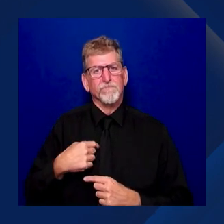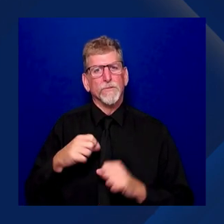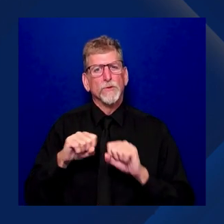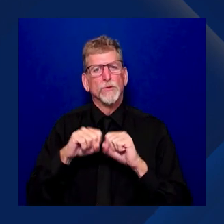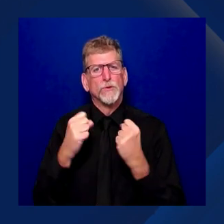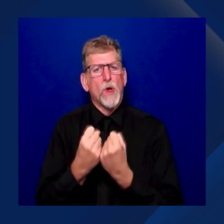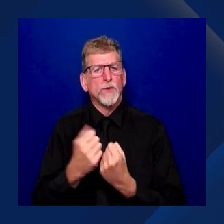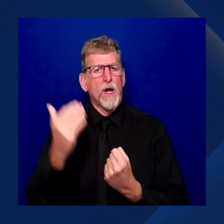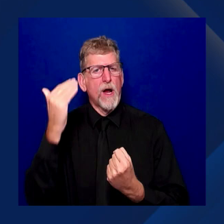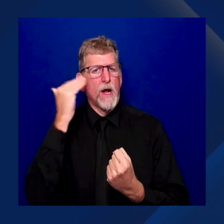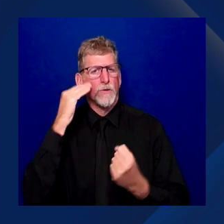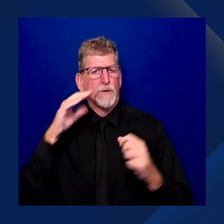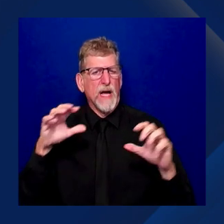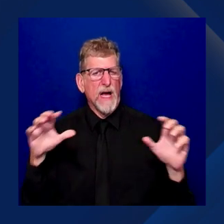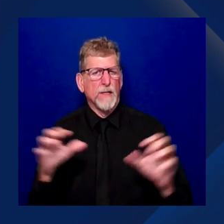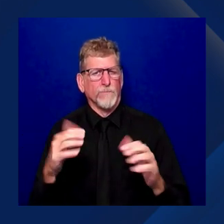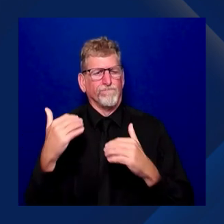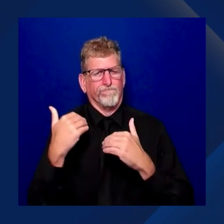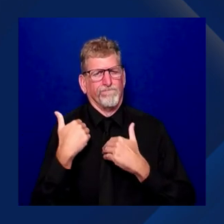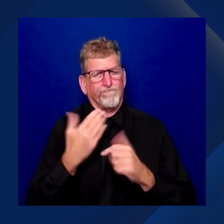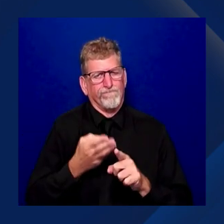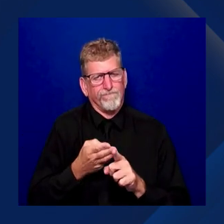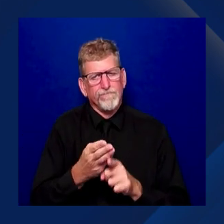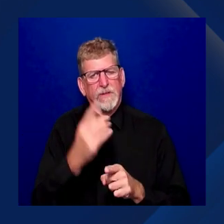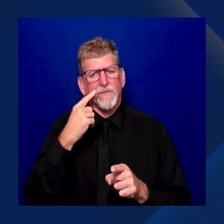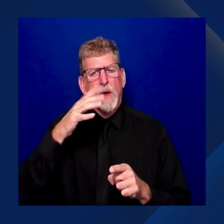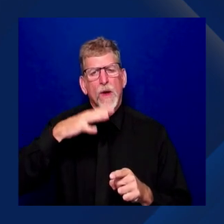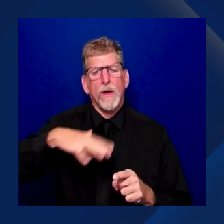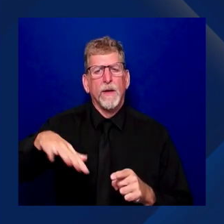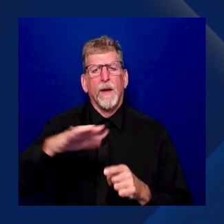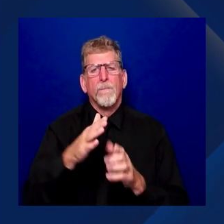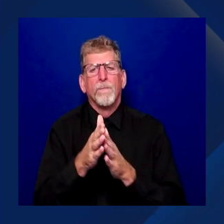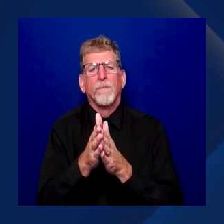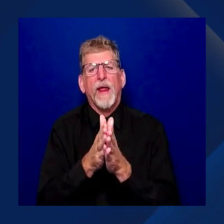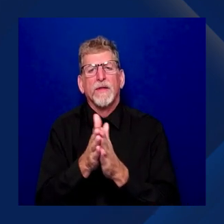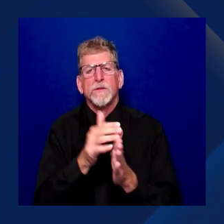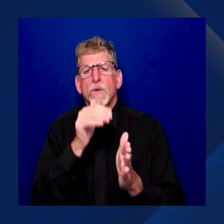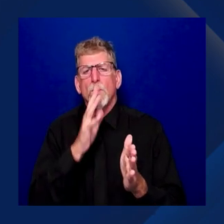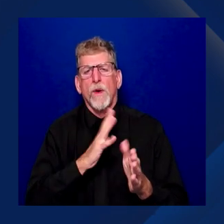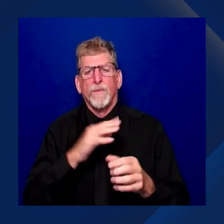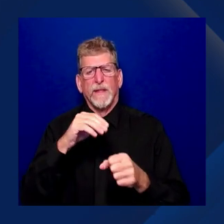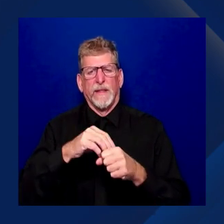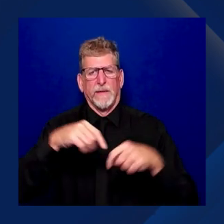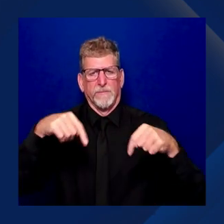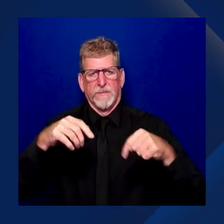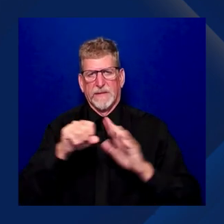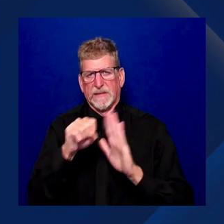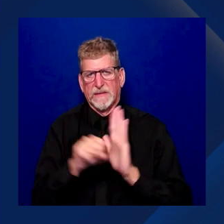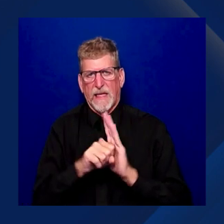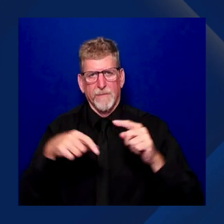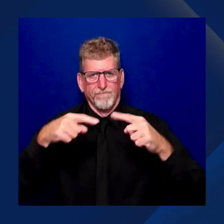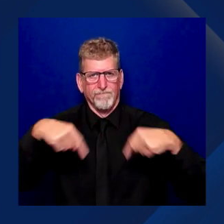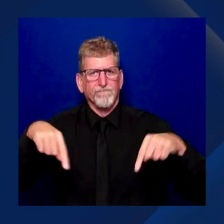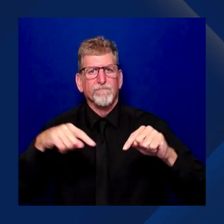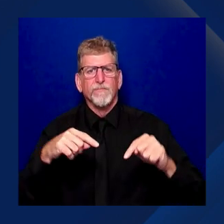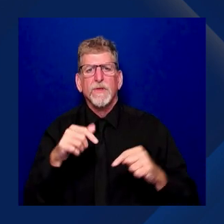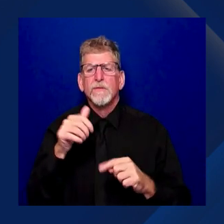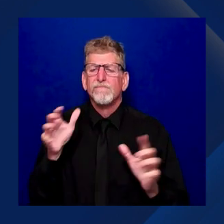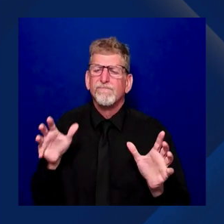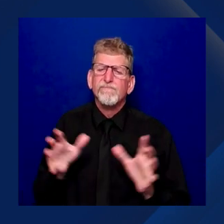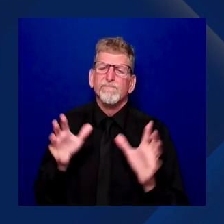an obstetrician gynecologist, delivering babies and improving the health of women and infants. Sadly, in Wisconsin and the United